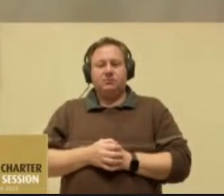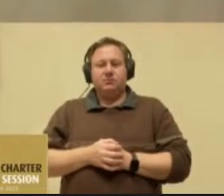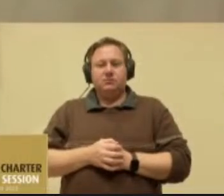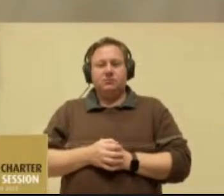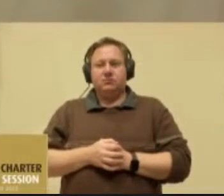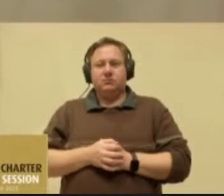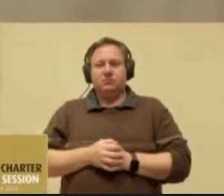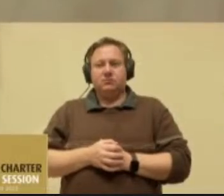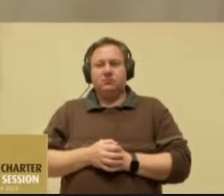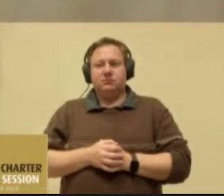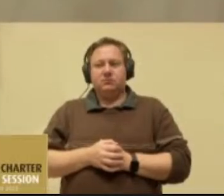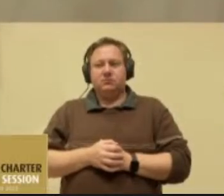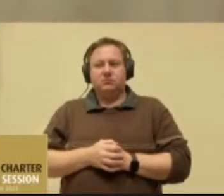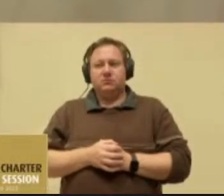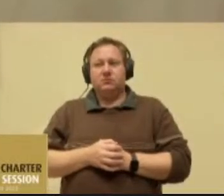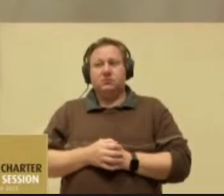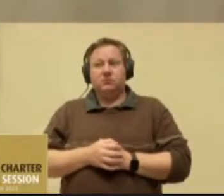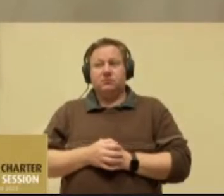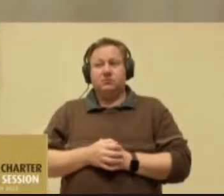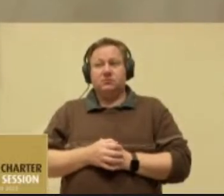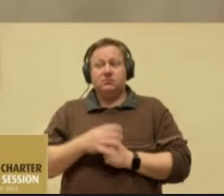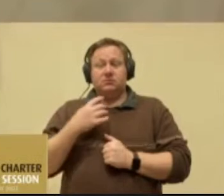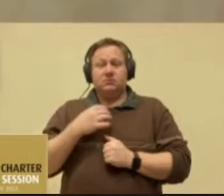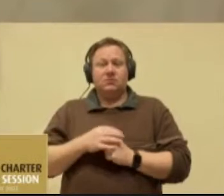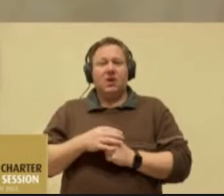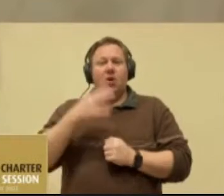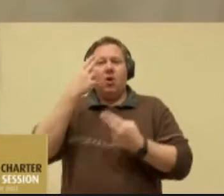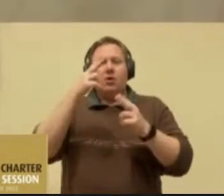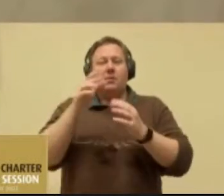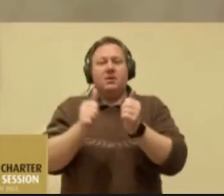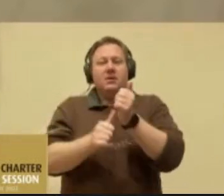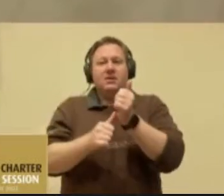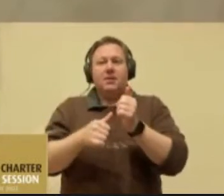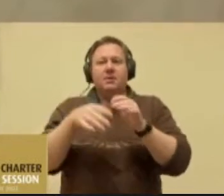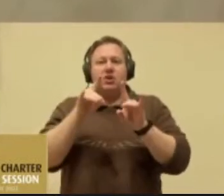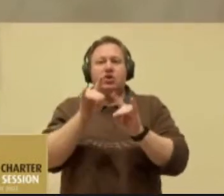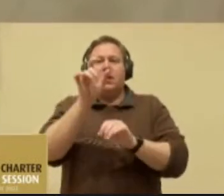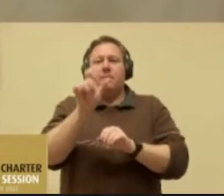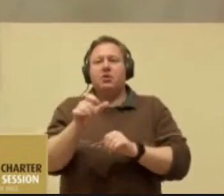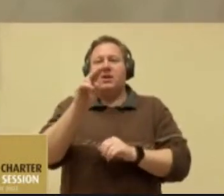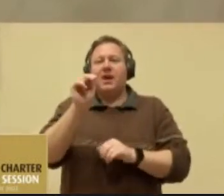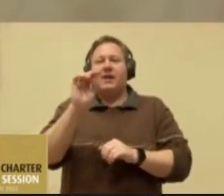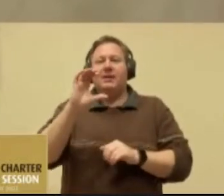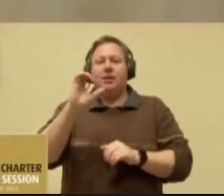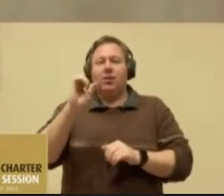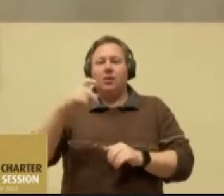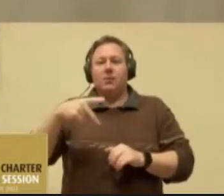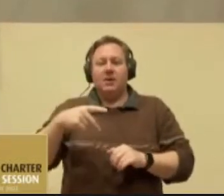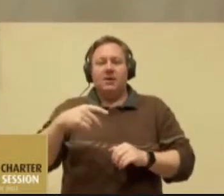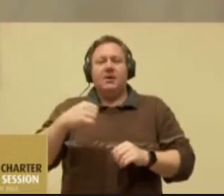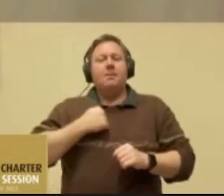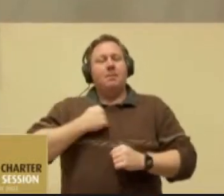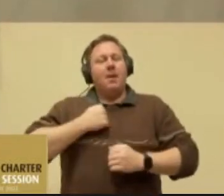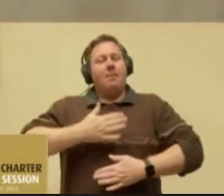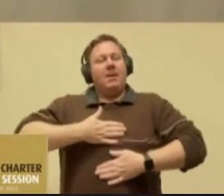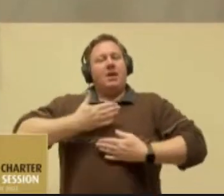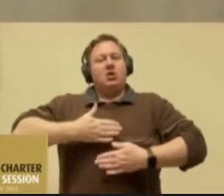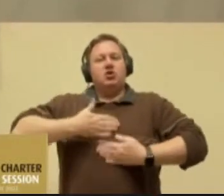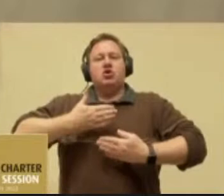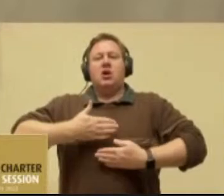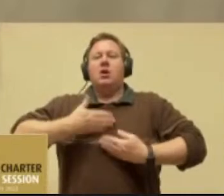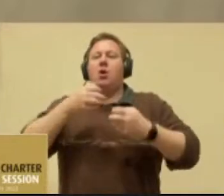honorable deputy chairperson of the ncop it gives me great pleasure to have been given this